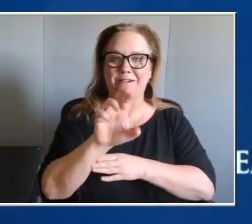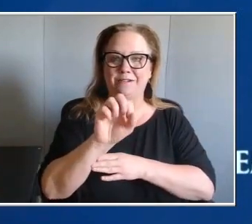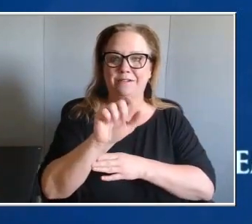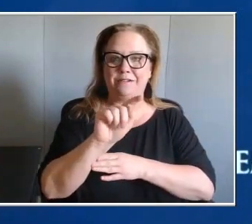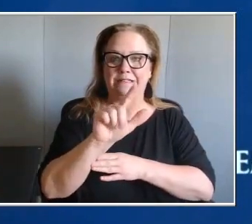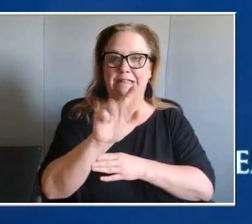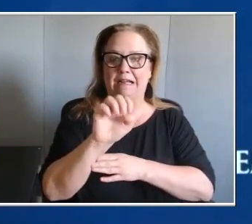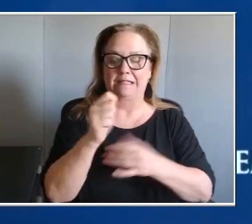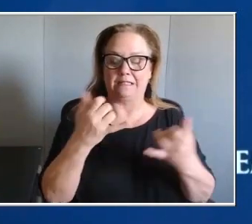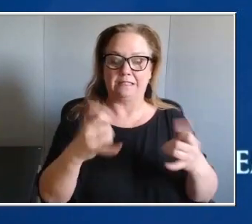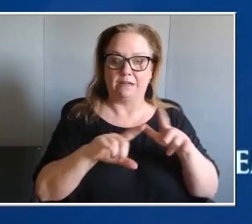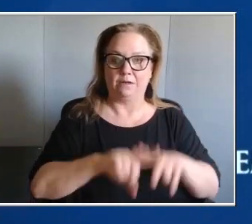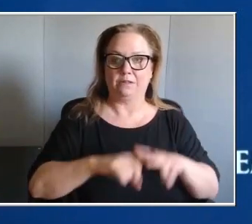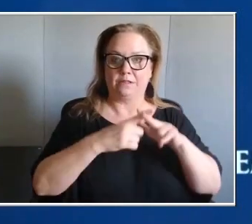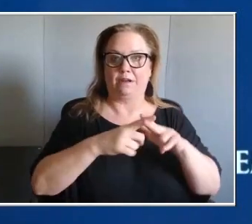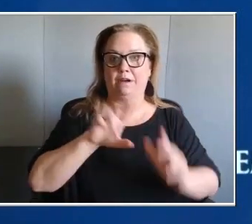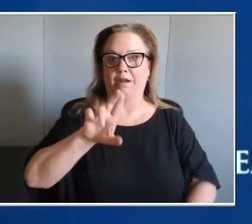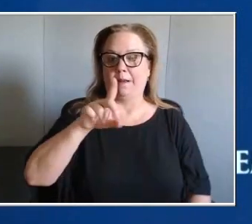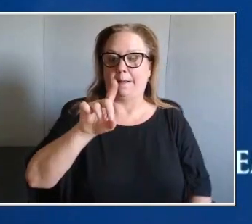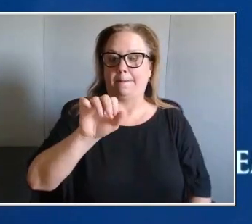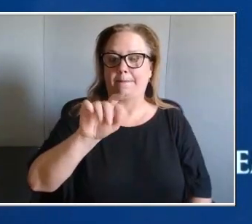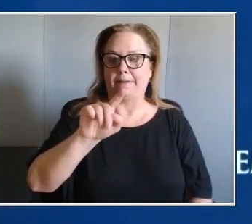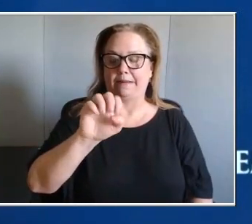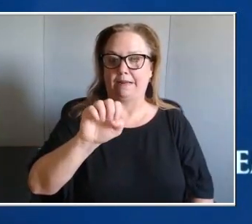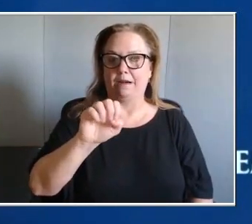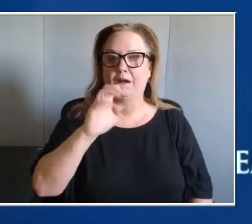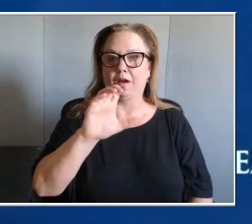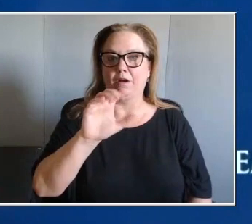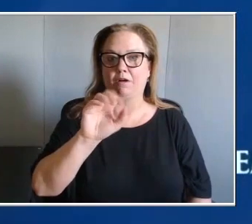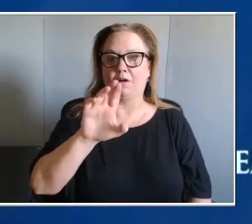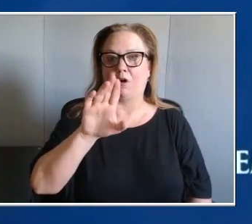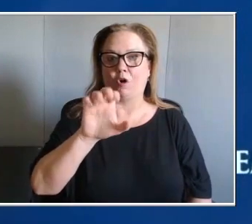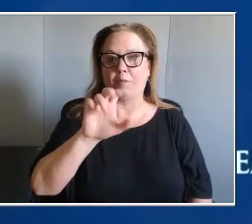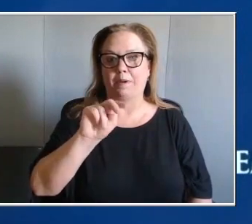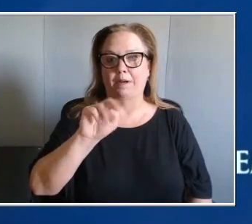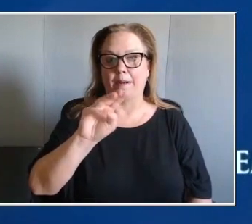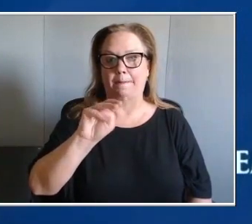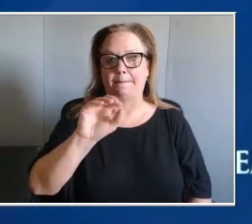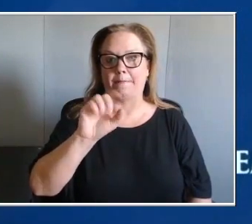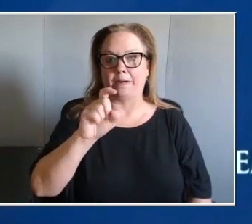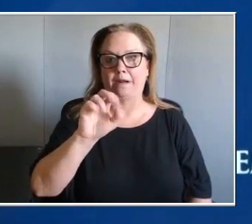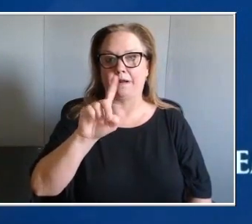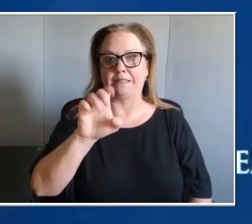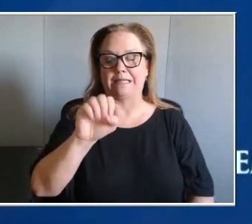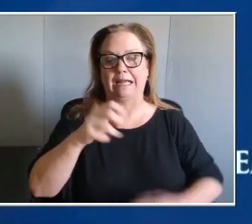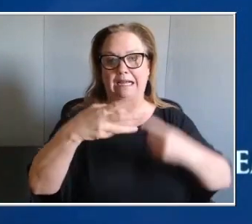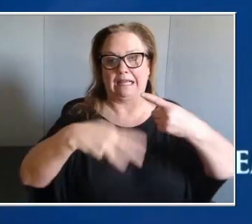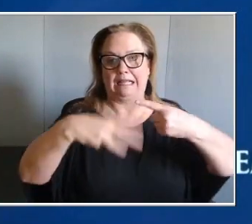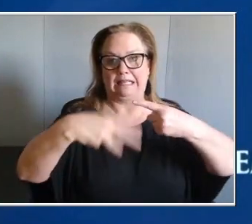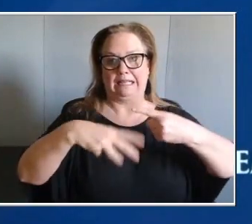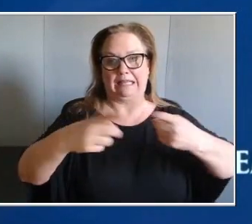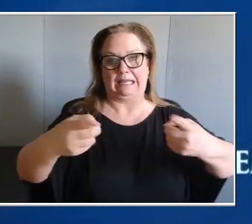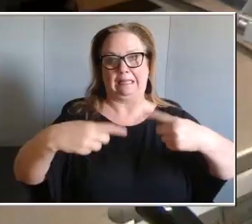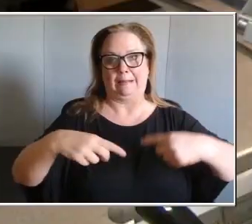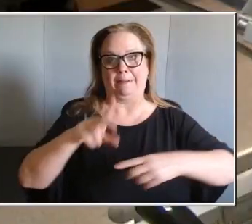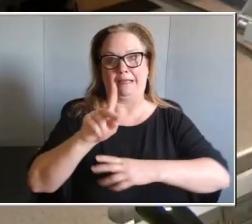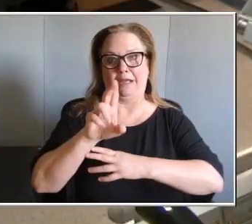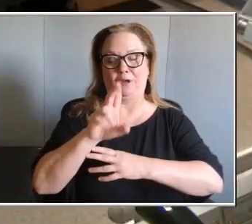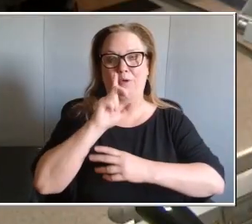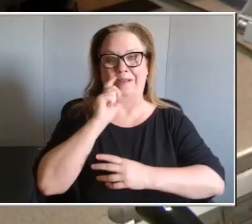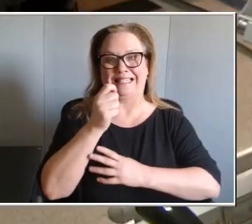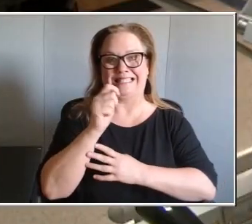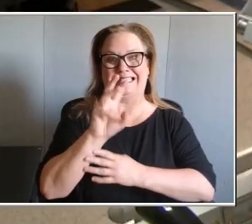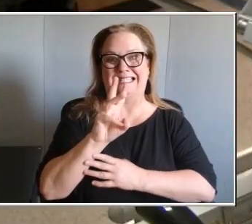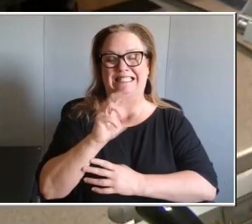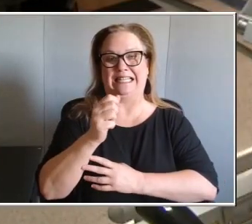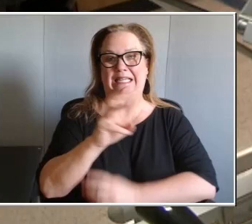going to begin with an update on a carbon monoxide leak that brought patients to our health system yesterday. We treated 16 patients. 6